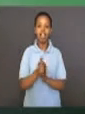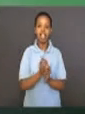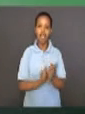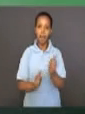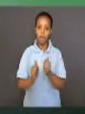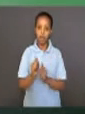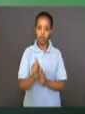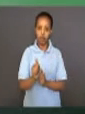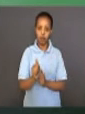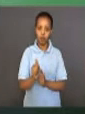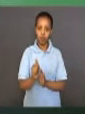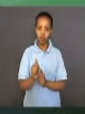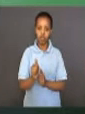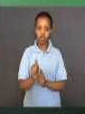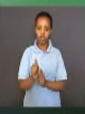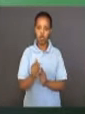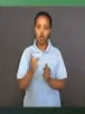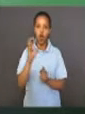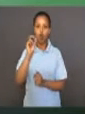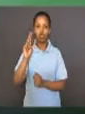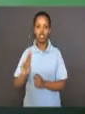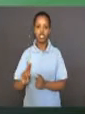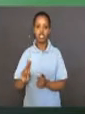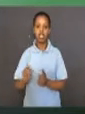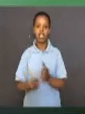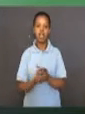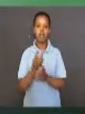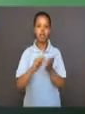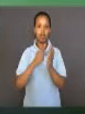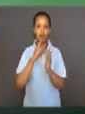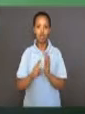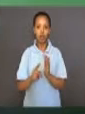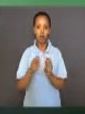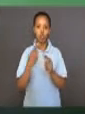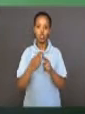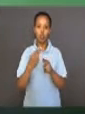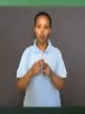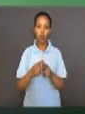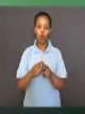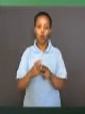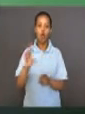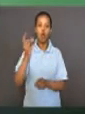algae went through to produce oxygen is called